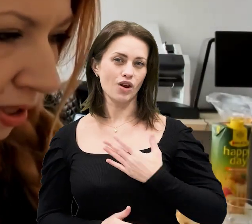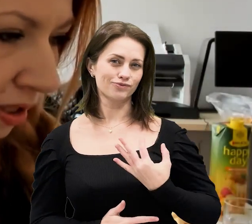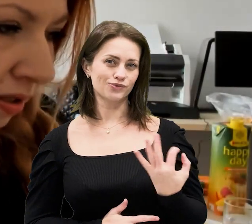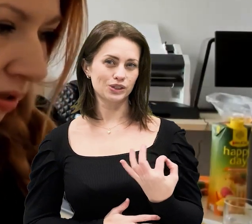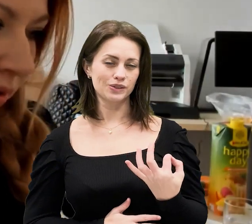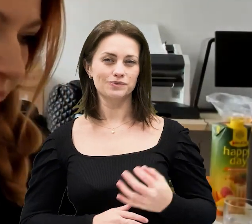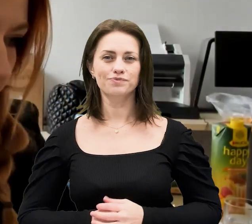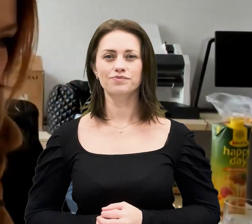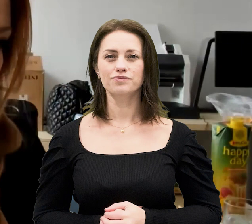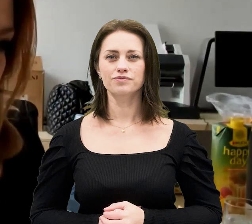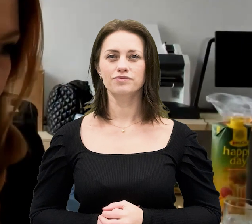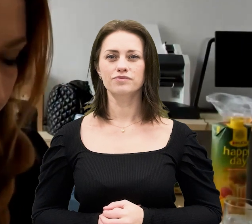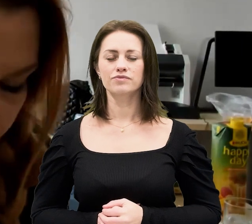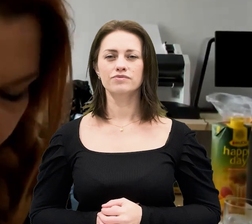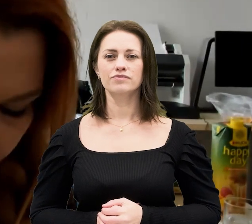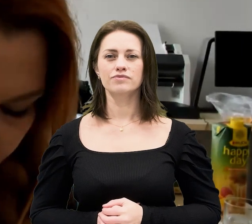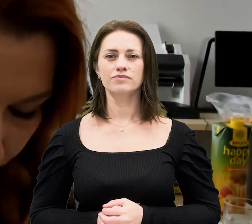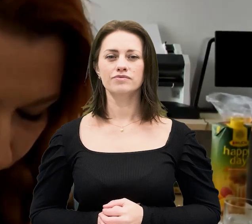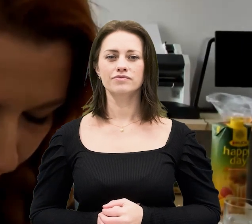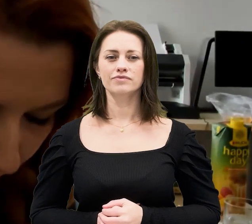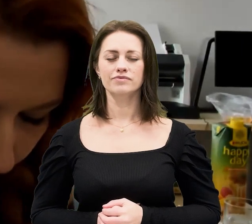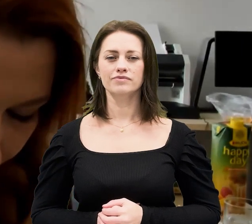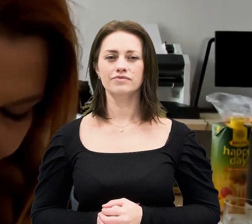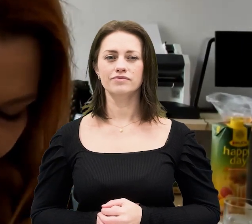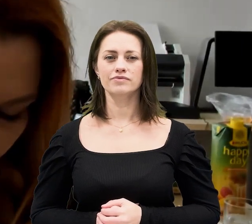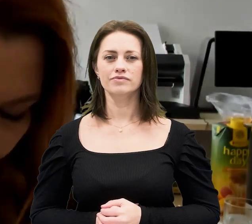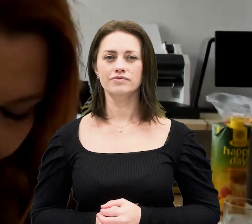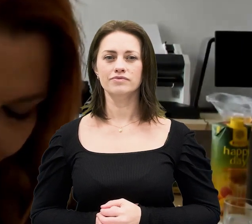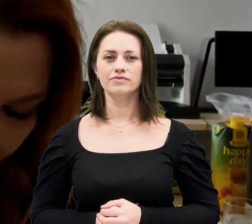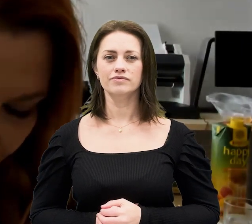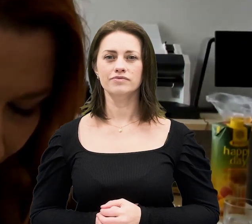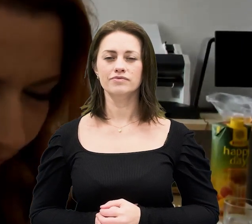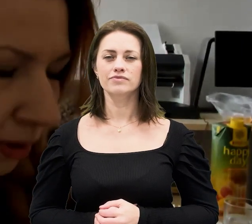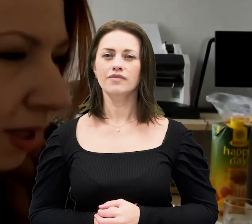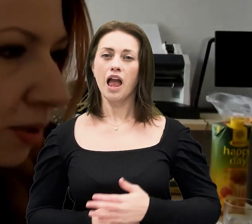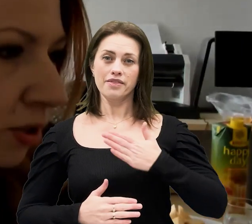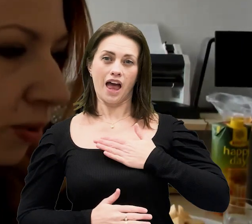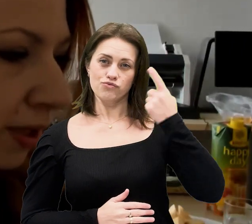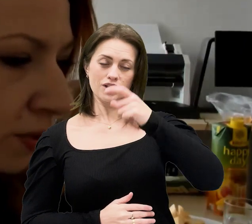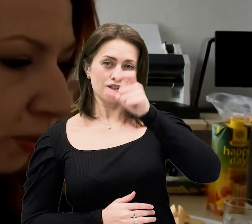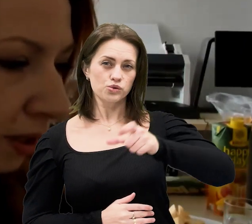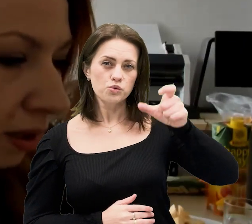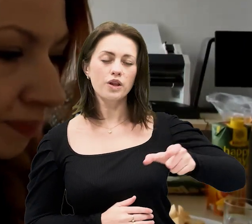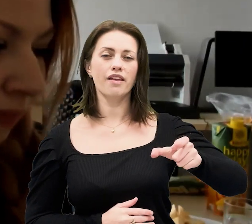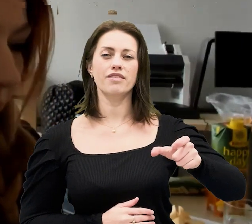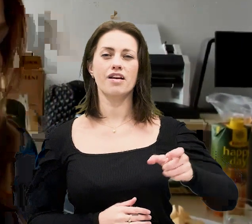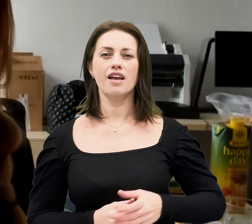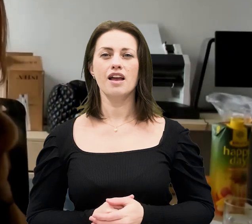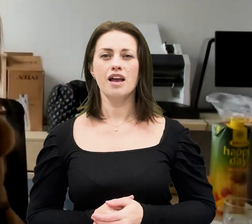of our university is also to enable that our students